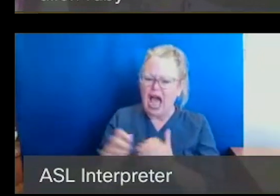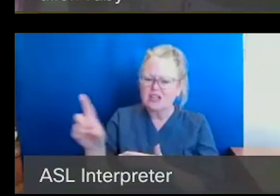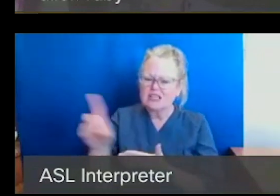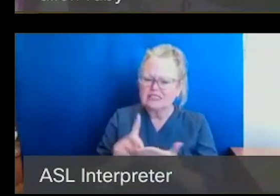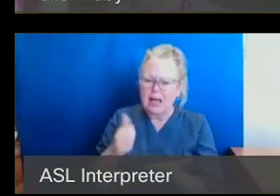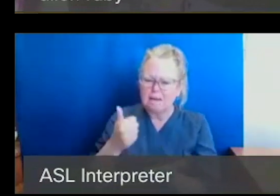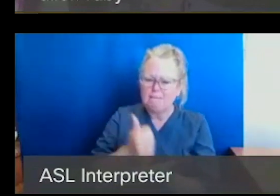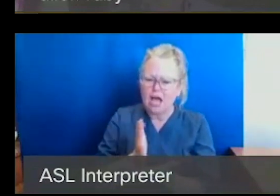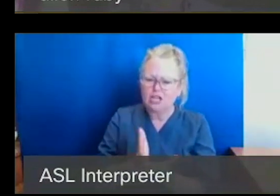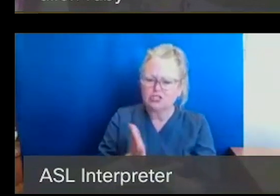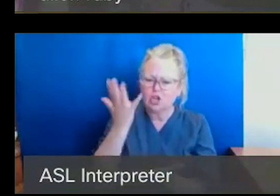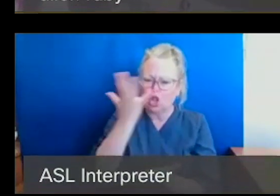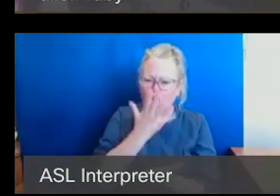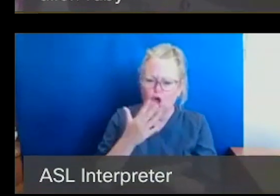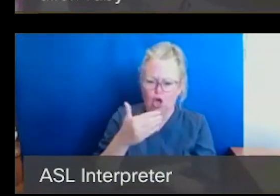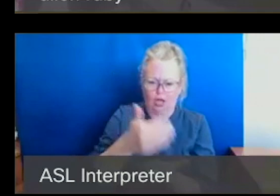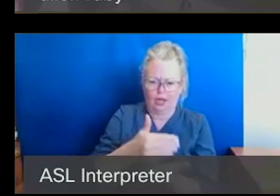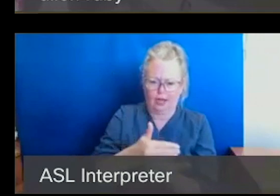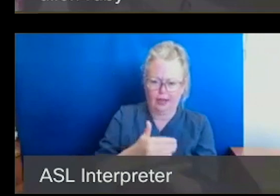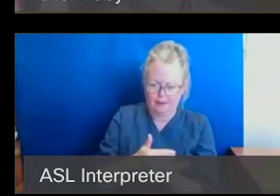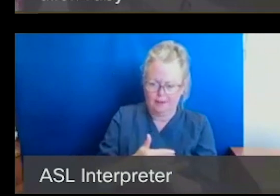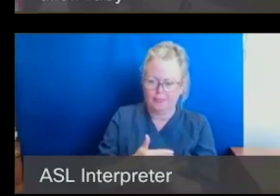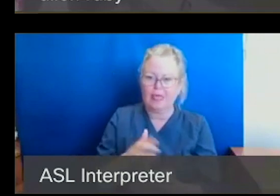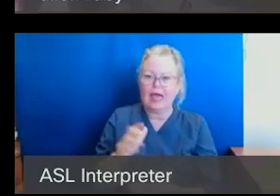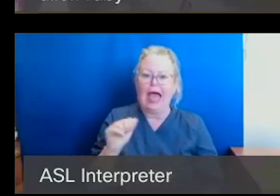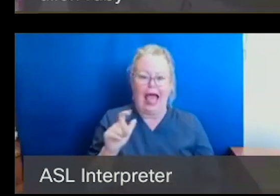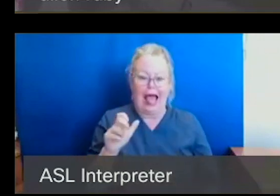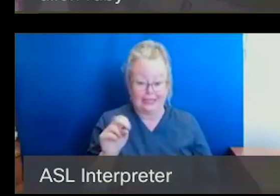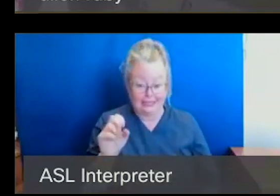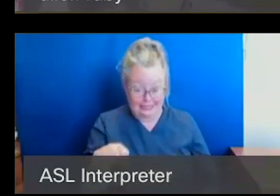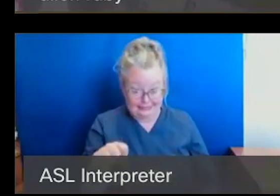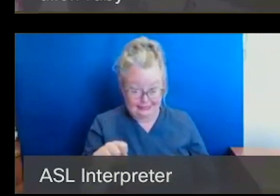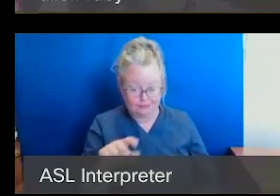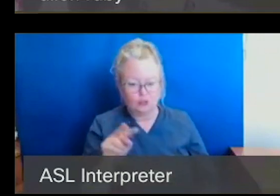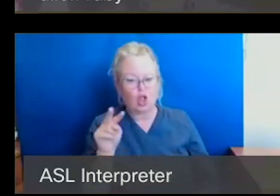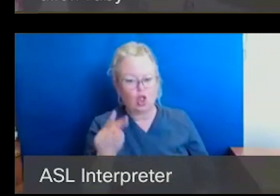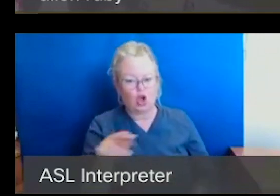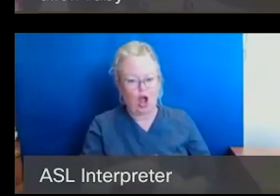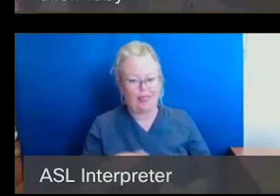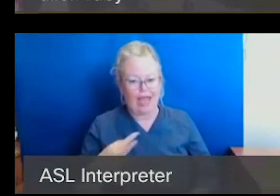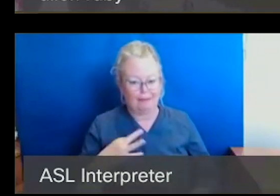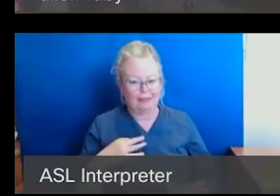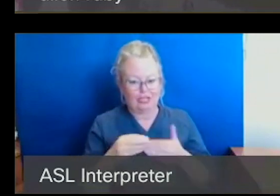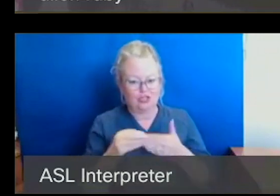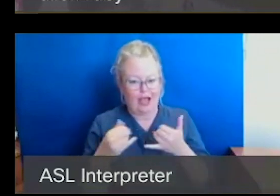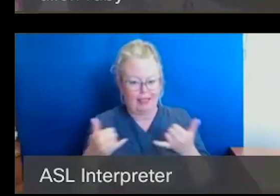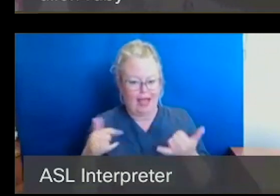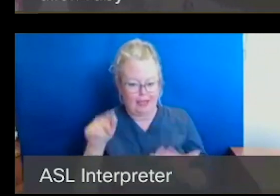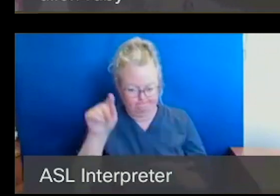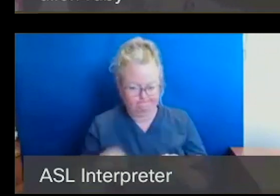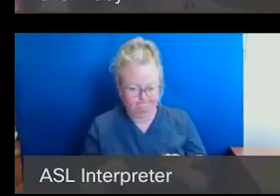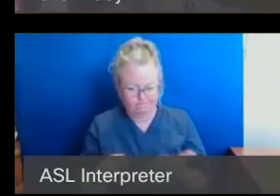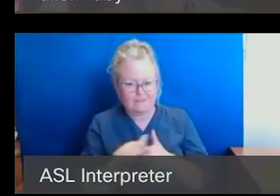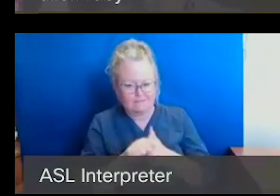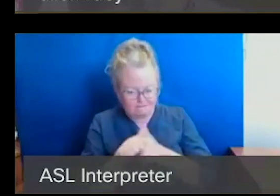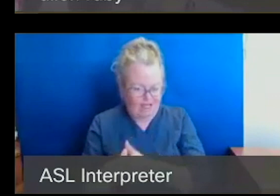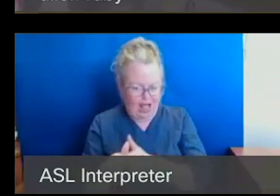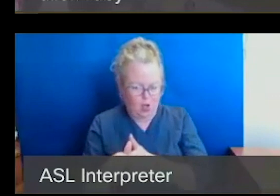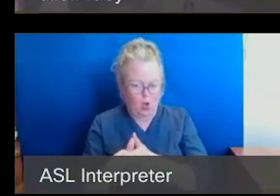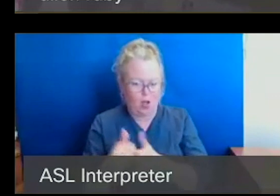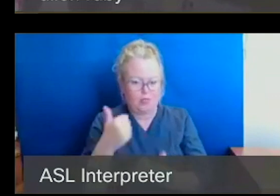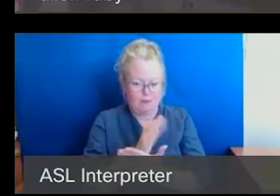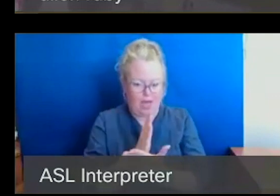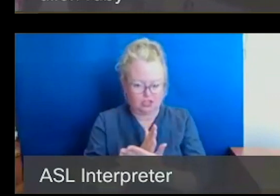required? There is a format, and that is provided in the IES applications guide. There is a special budget